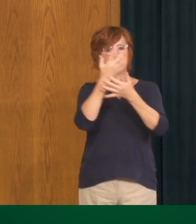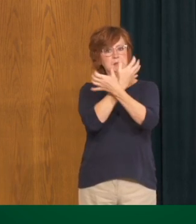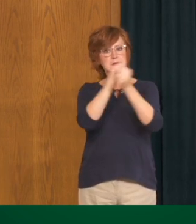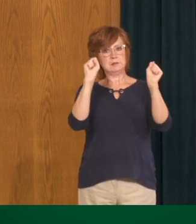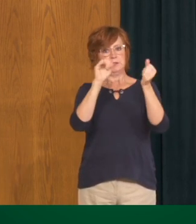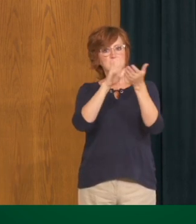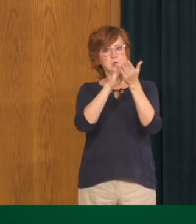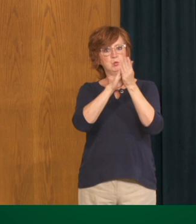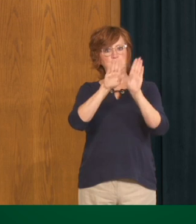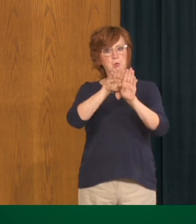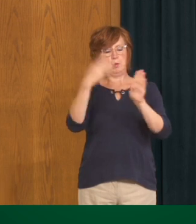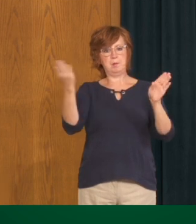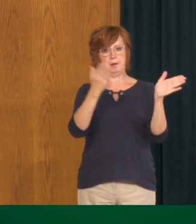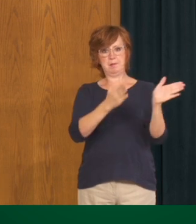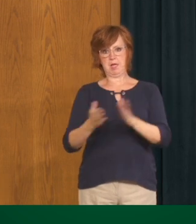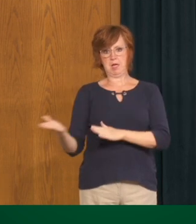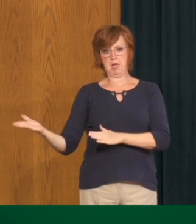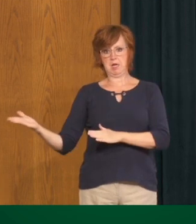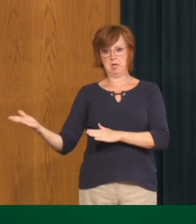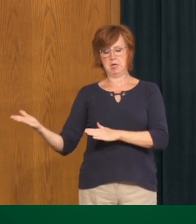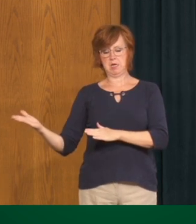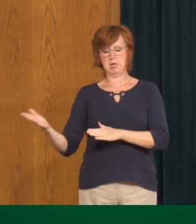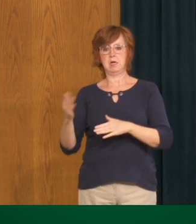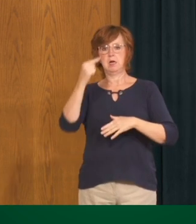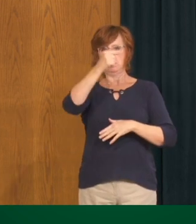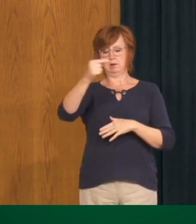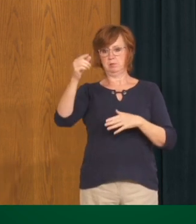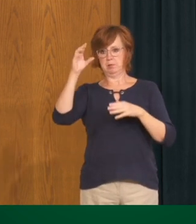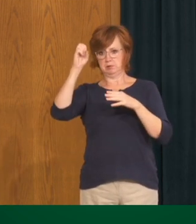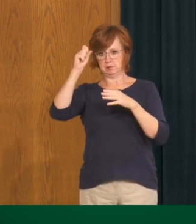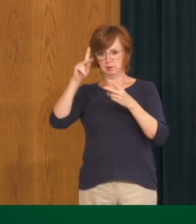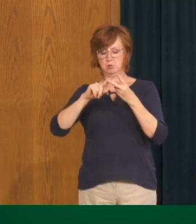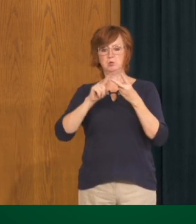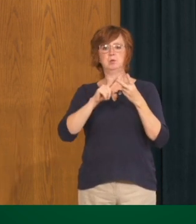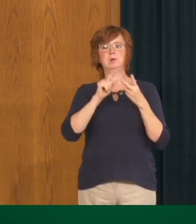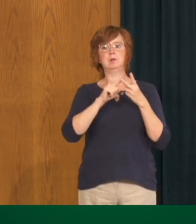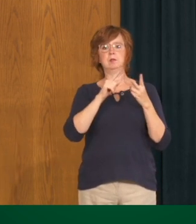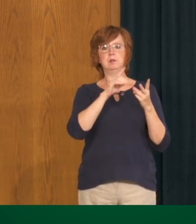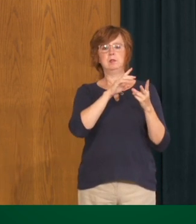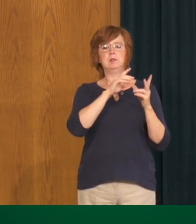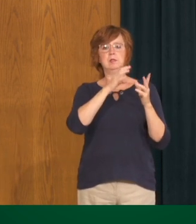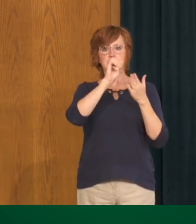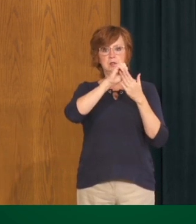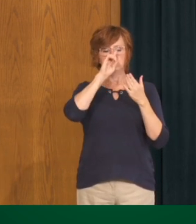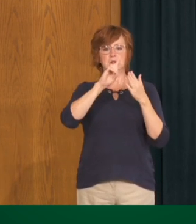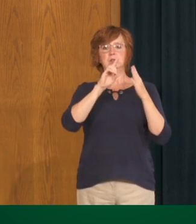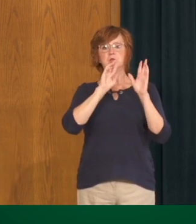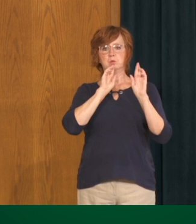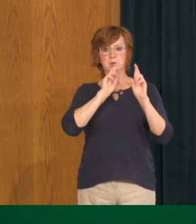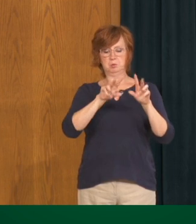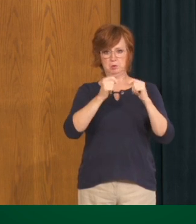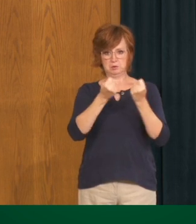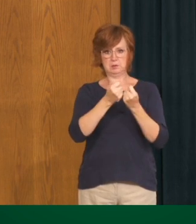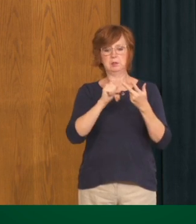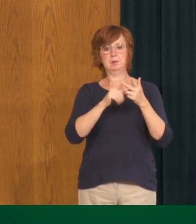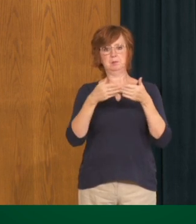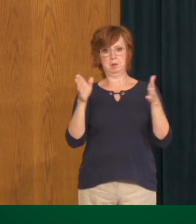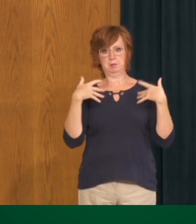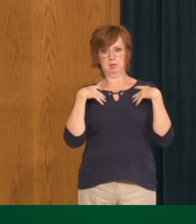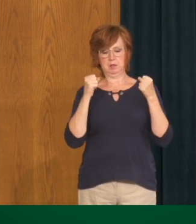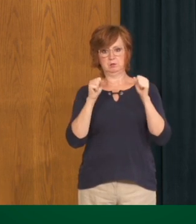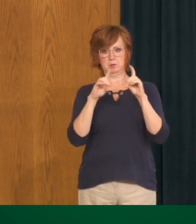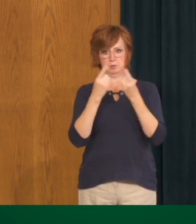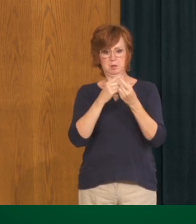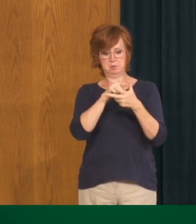Safe School Plan. The Government of Saskatchewan, the Education Response Planning Team, and Public Health continue to work on a plan for a safe return